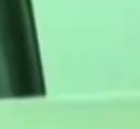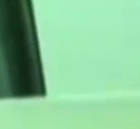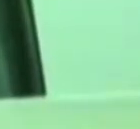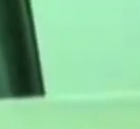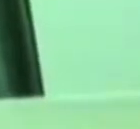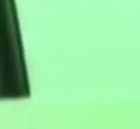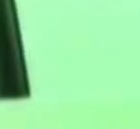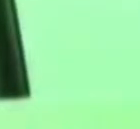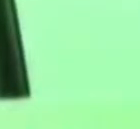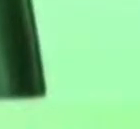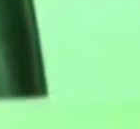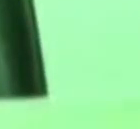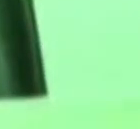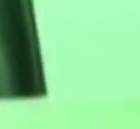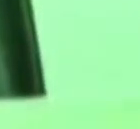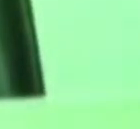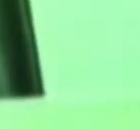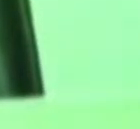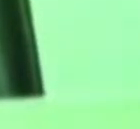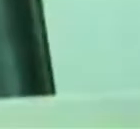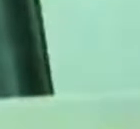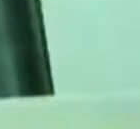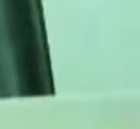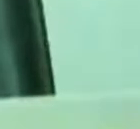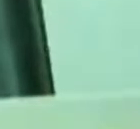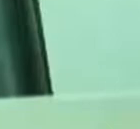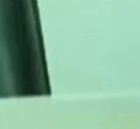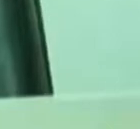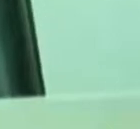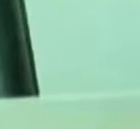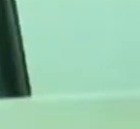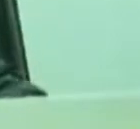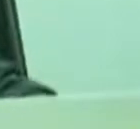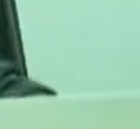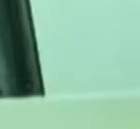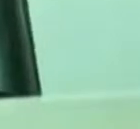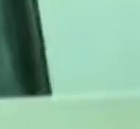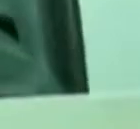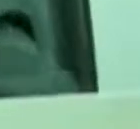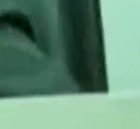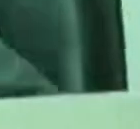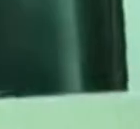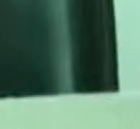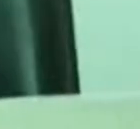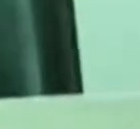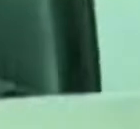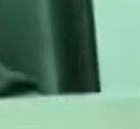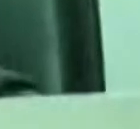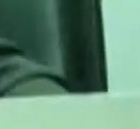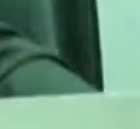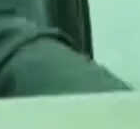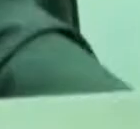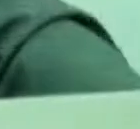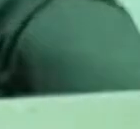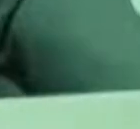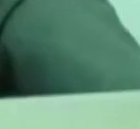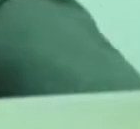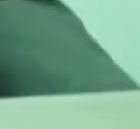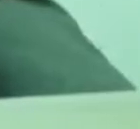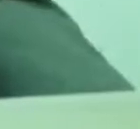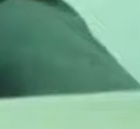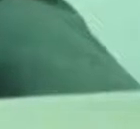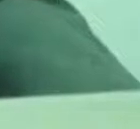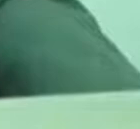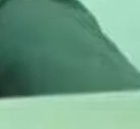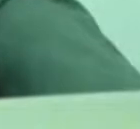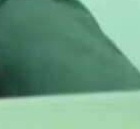from MEST, Africa of National Discourse. We're live on the City Breakfast Show. We're also live on City FM's Facebook page, live on MEST Africa's